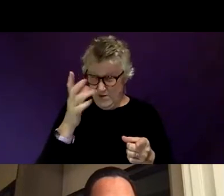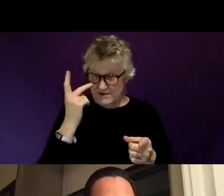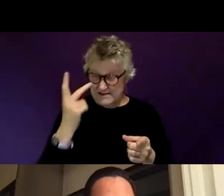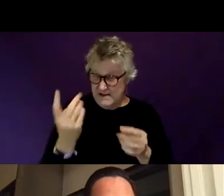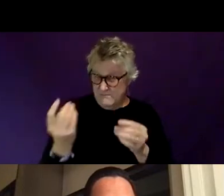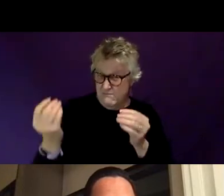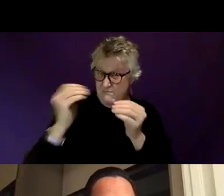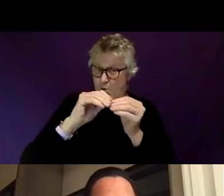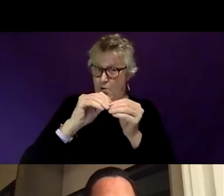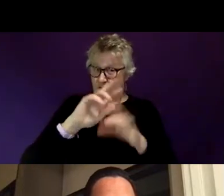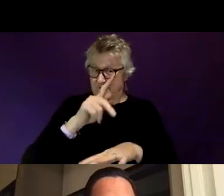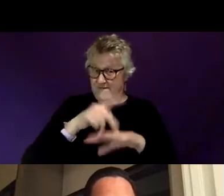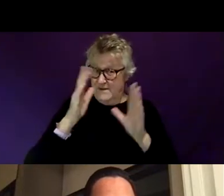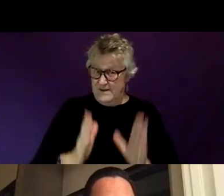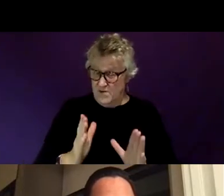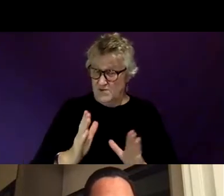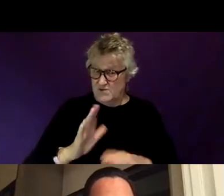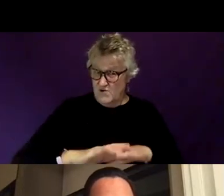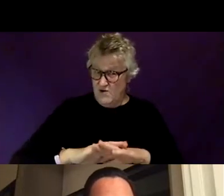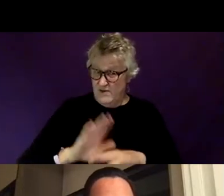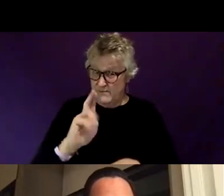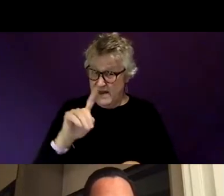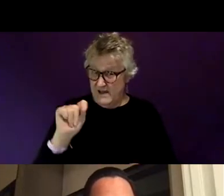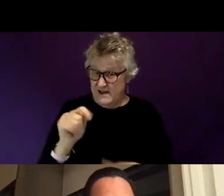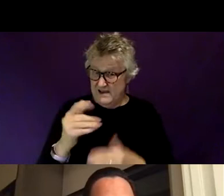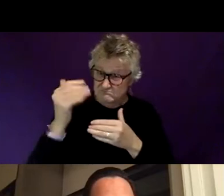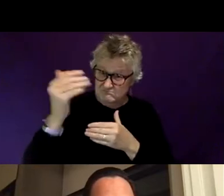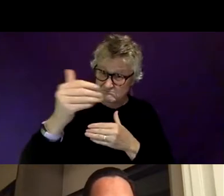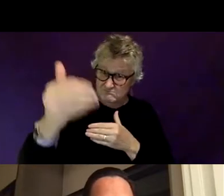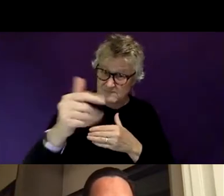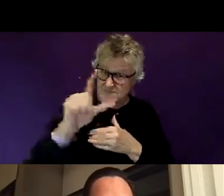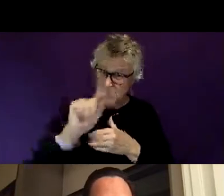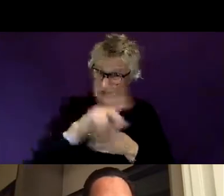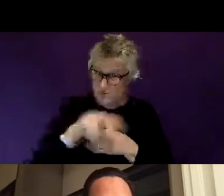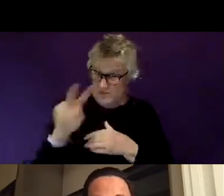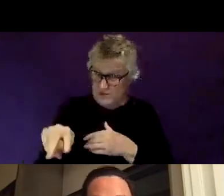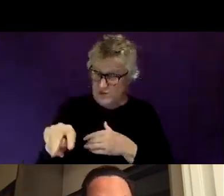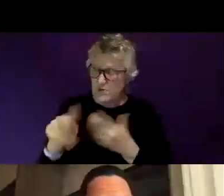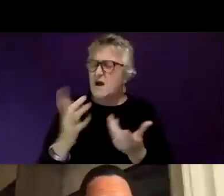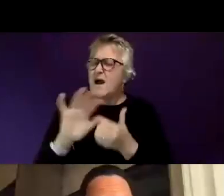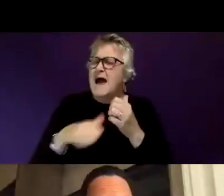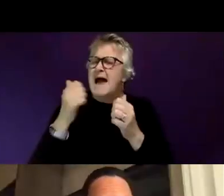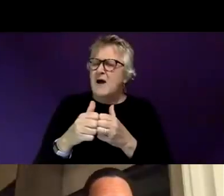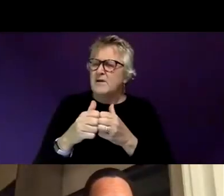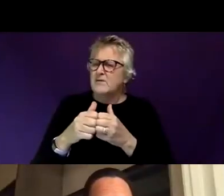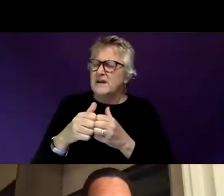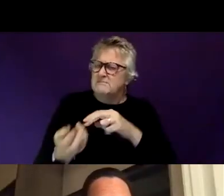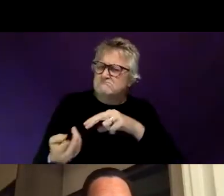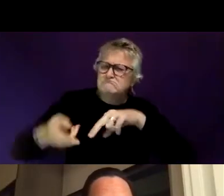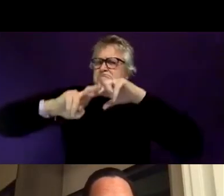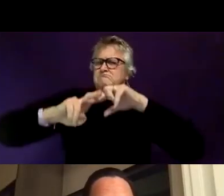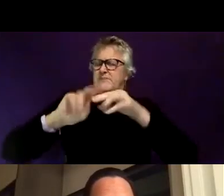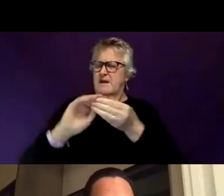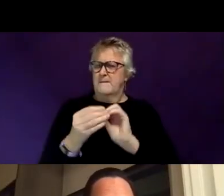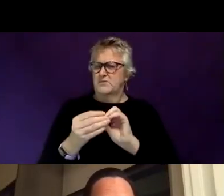in 2022? And how can we build the bench of Filipino elected officials? I have no doubt that we will. I mean, year over year,